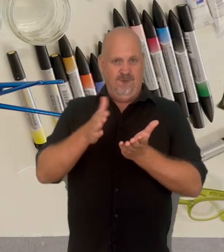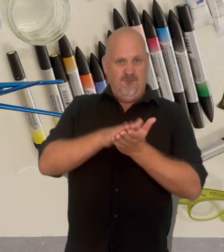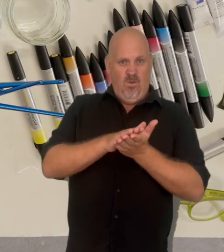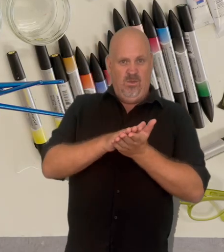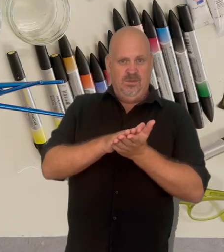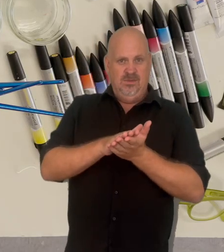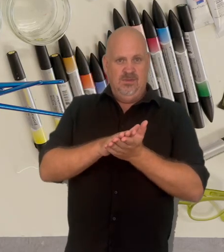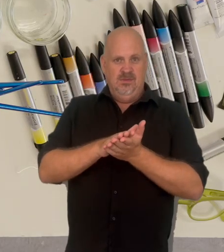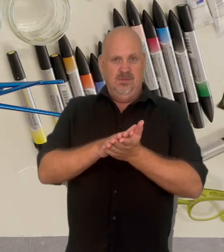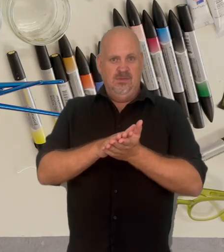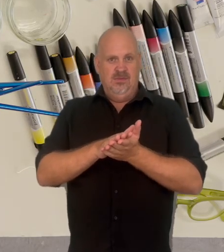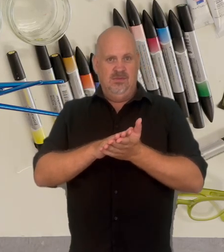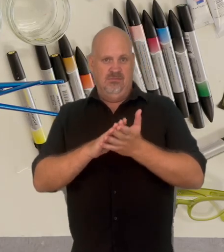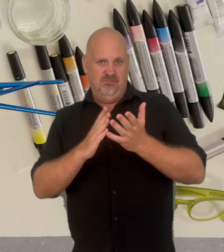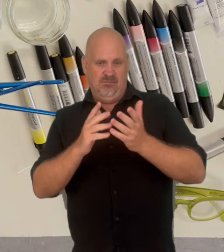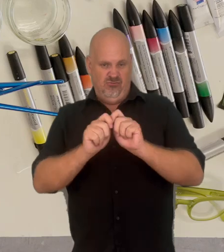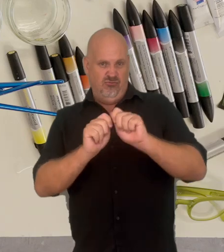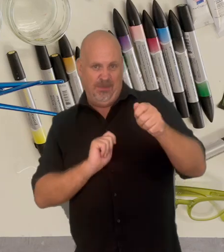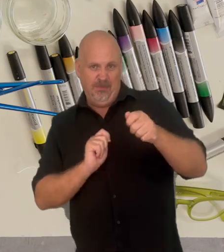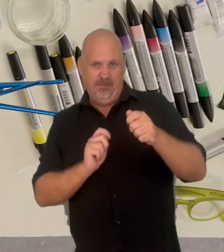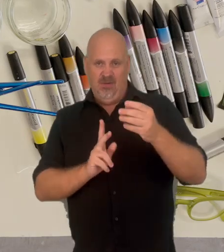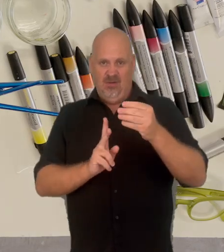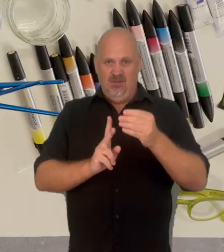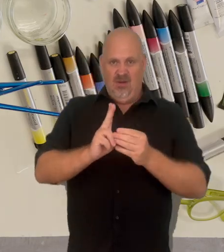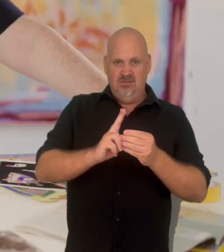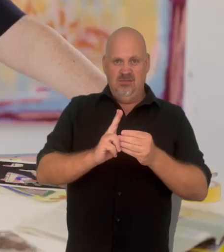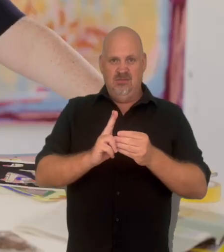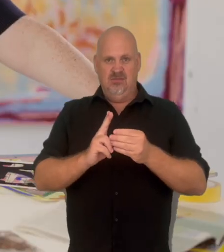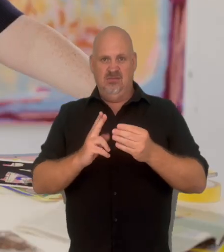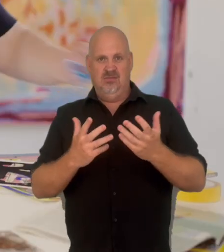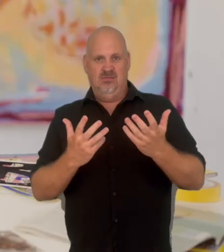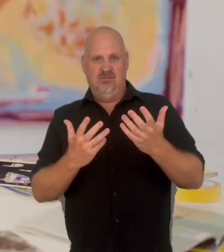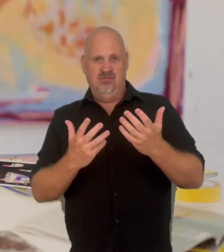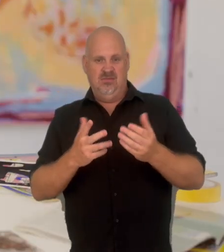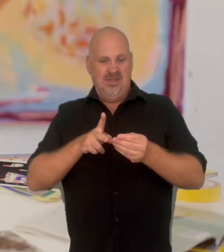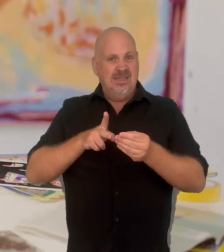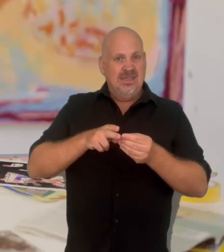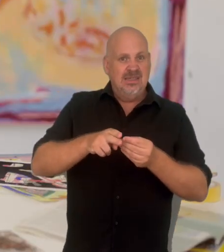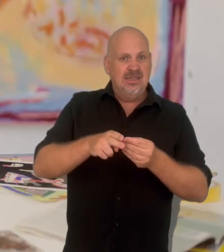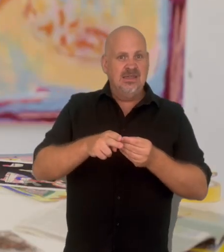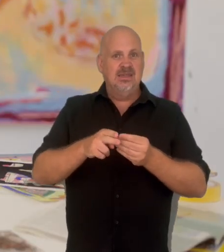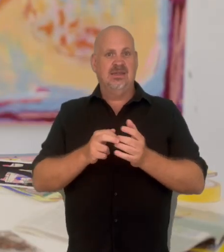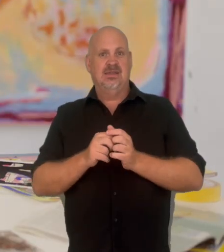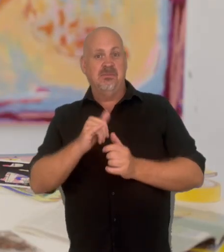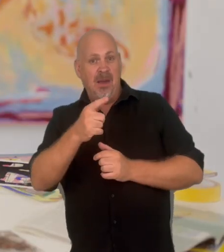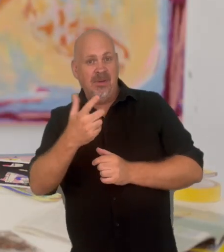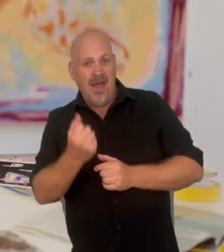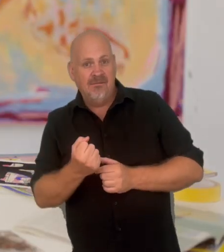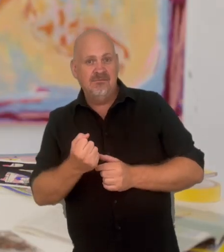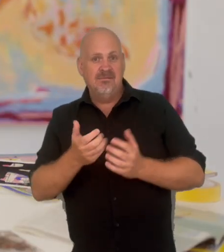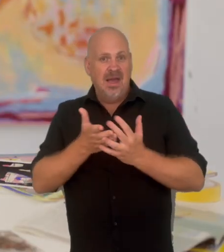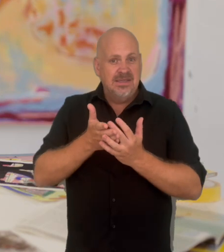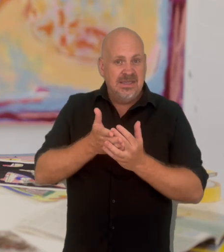and rip it, or you can cut it out using a craft scissors. You may or may not have access to a scissors, so don't worry.